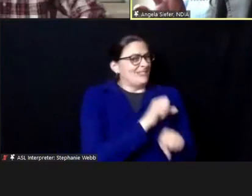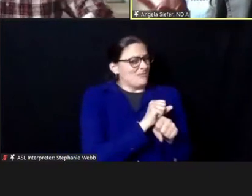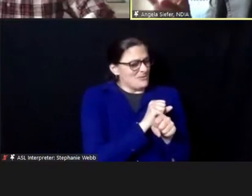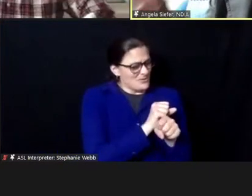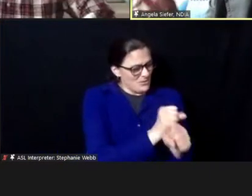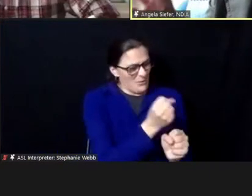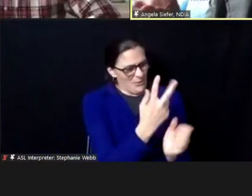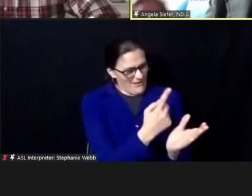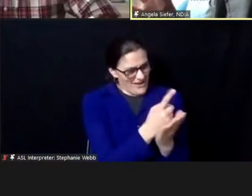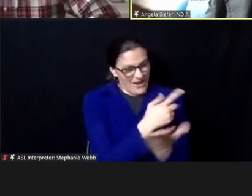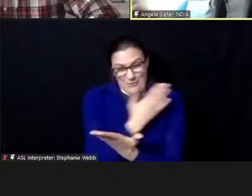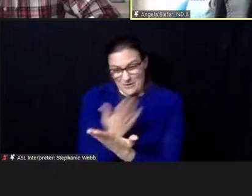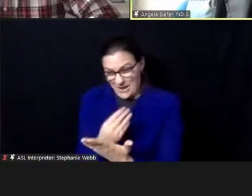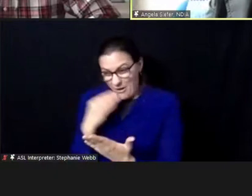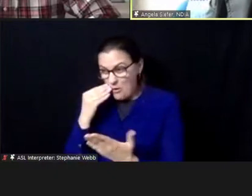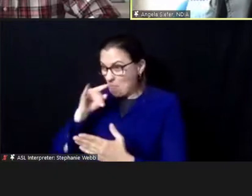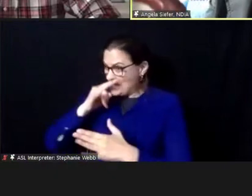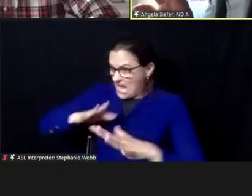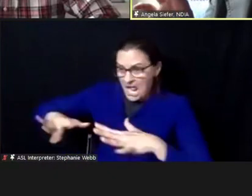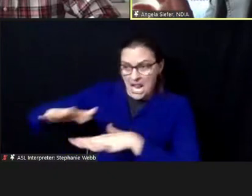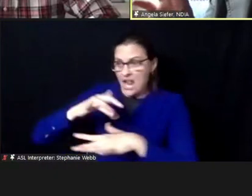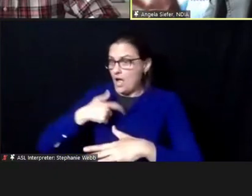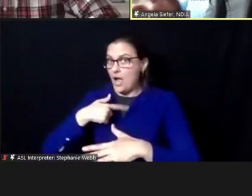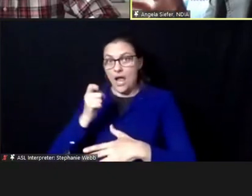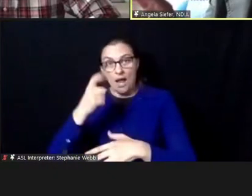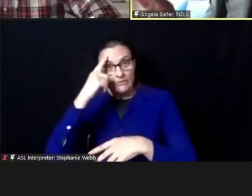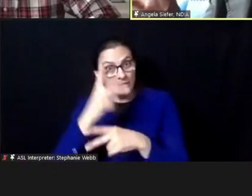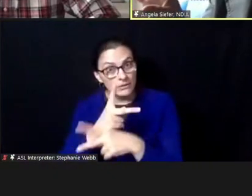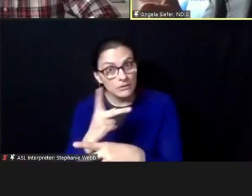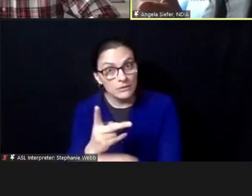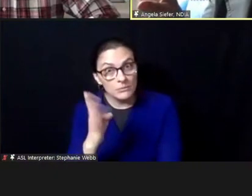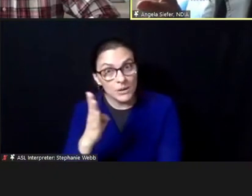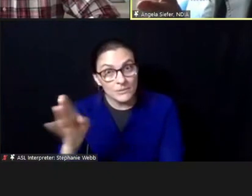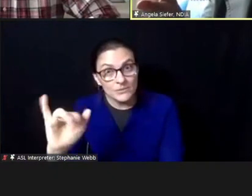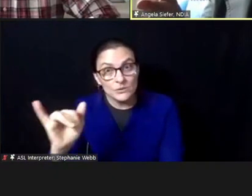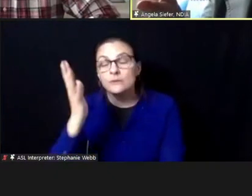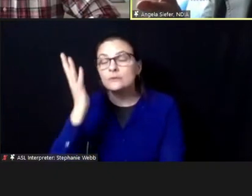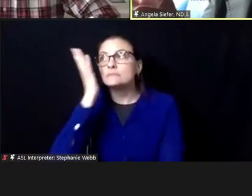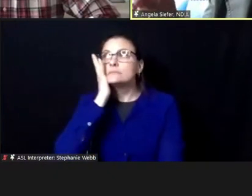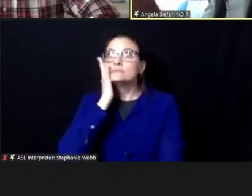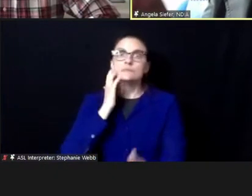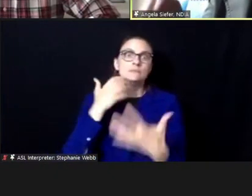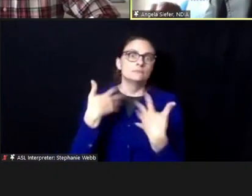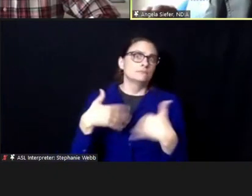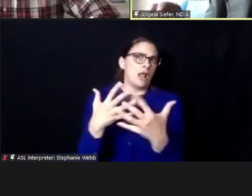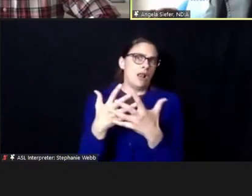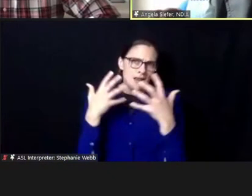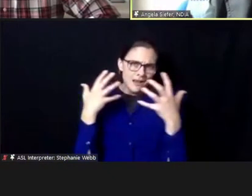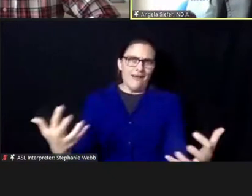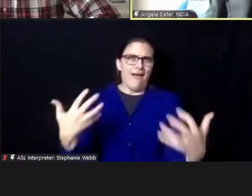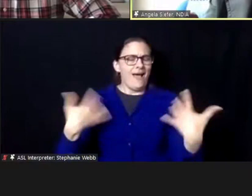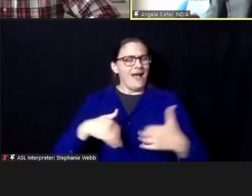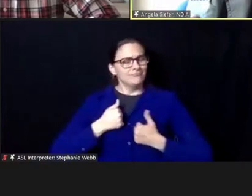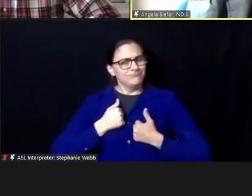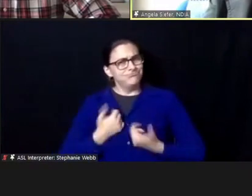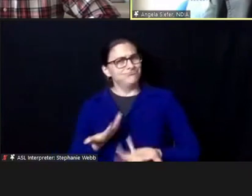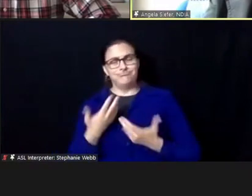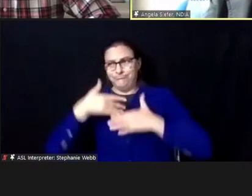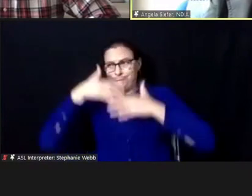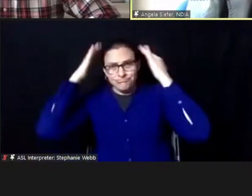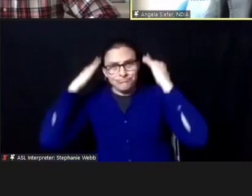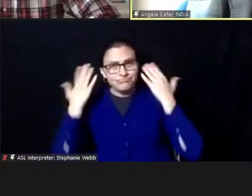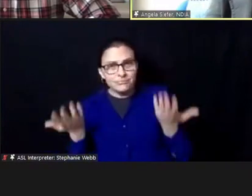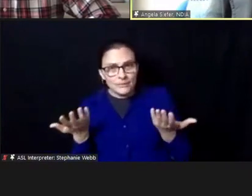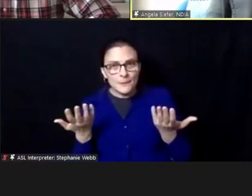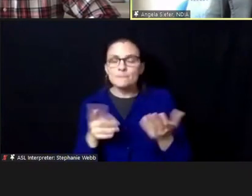it's a lot to figure out. And so having somebody to help you is really essential. And